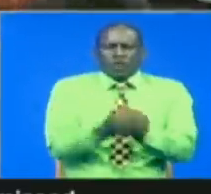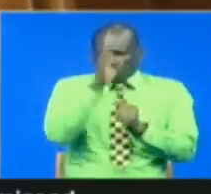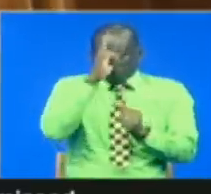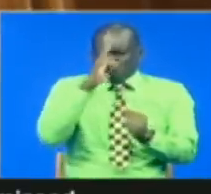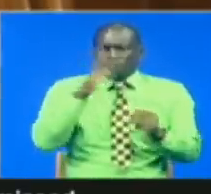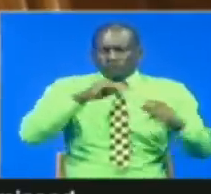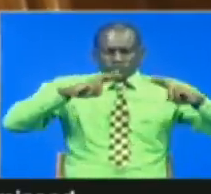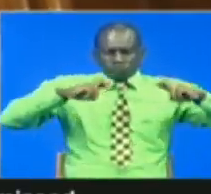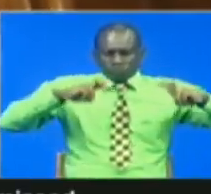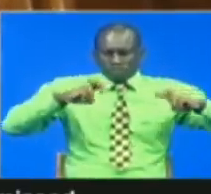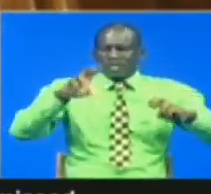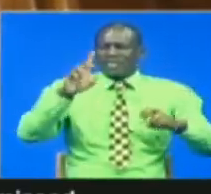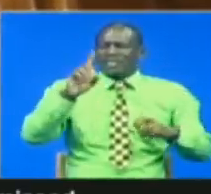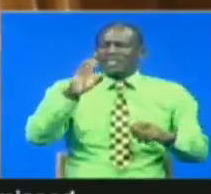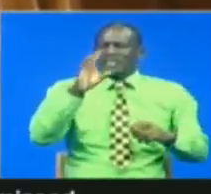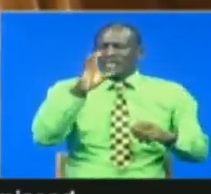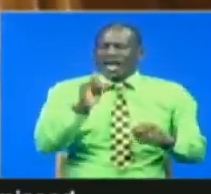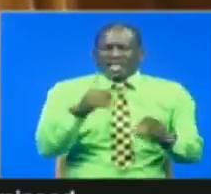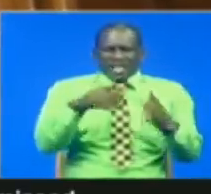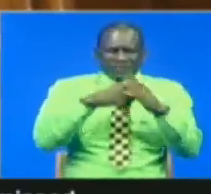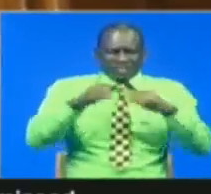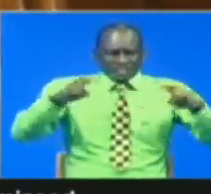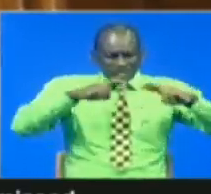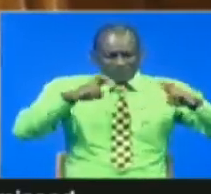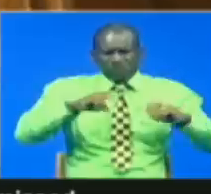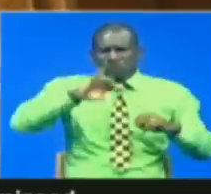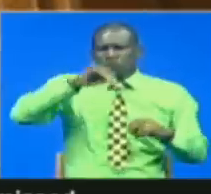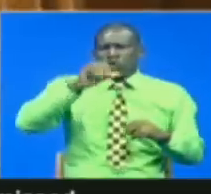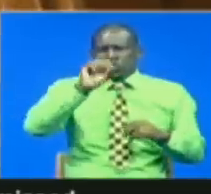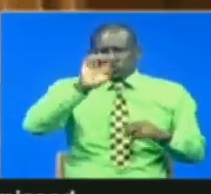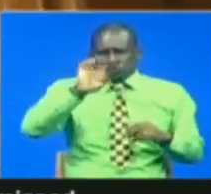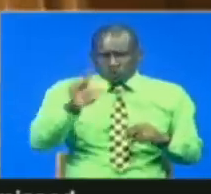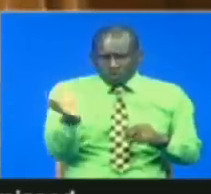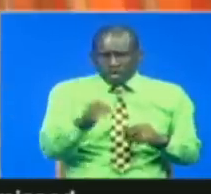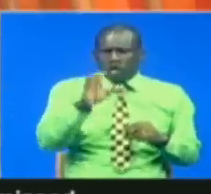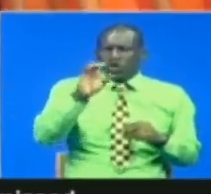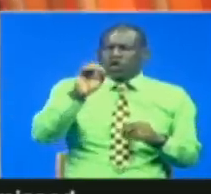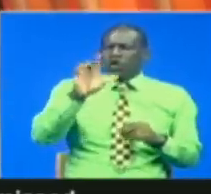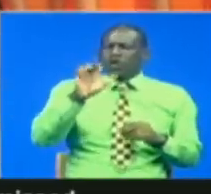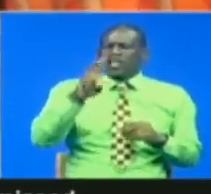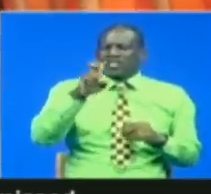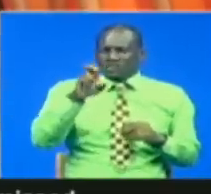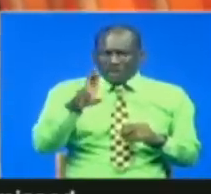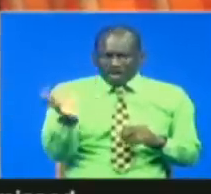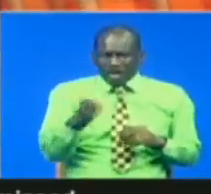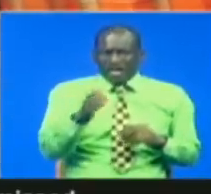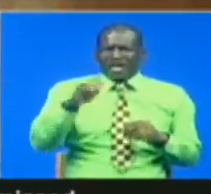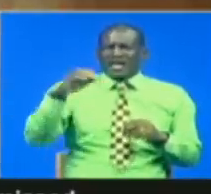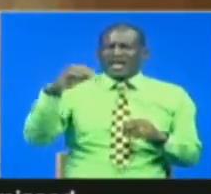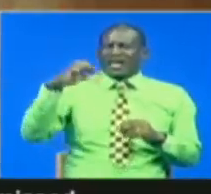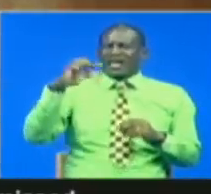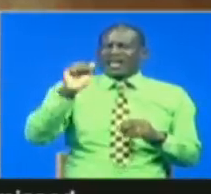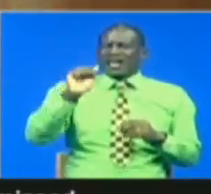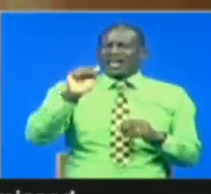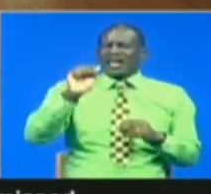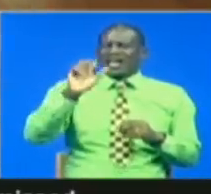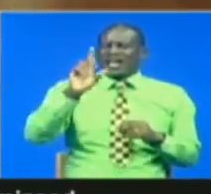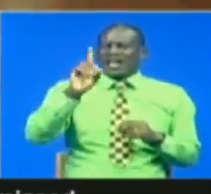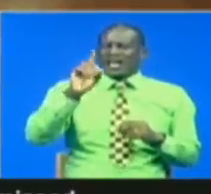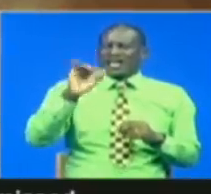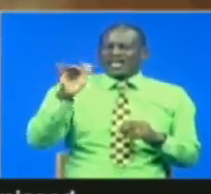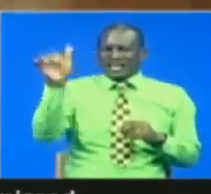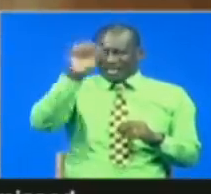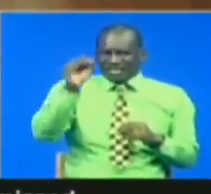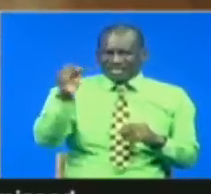has started investigations on Joel Nganga Wainaina, Oliver Kanyago Mudhe, Gladys Kari Justice,